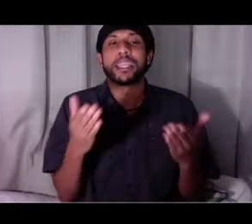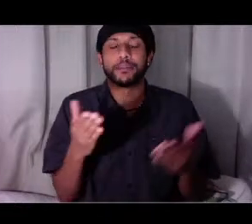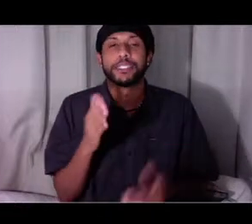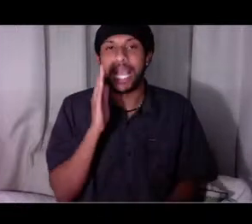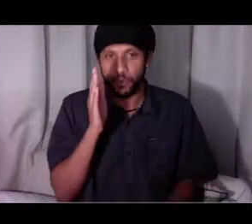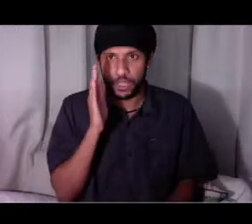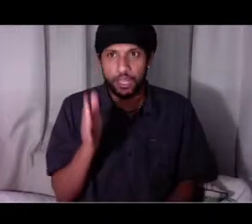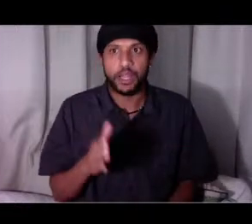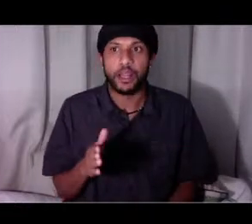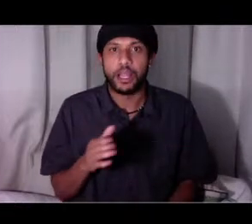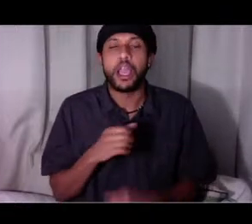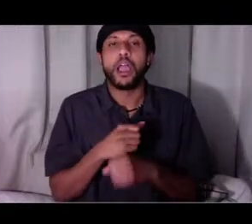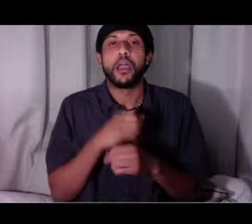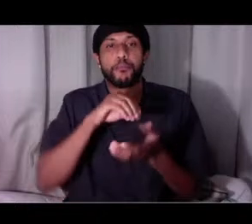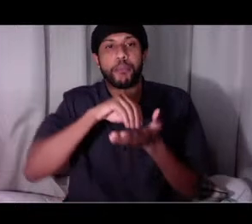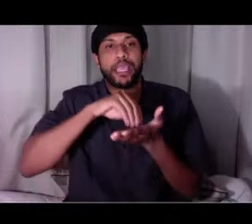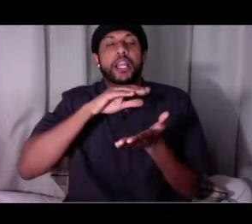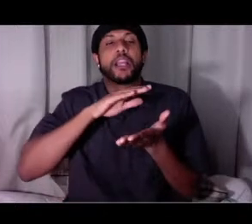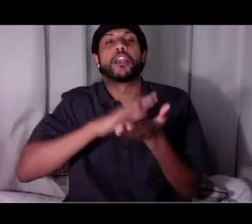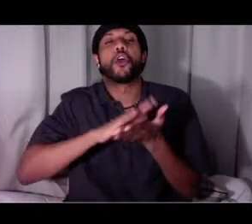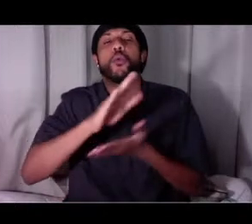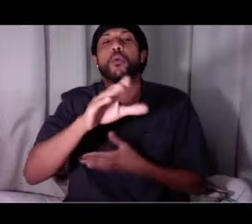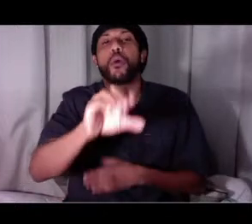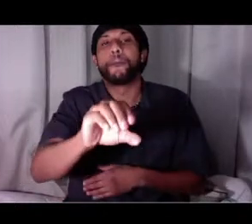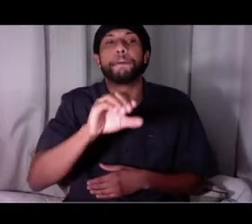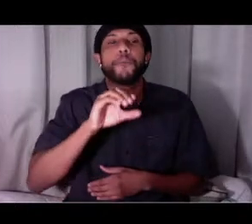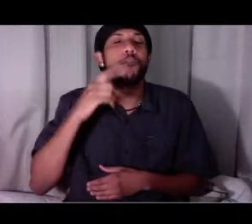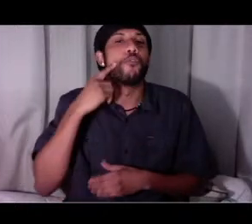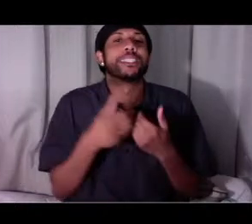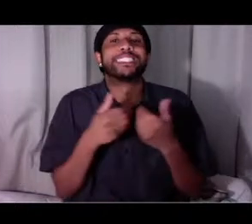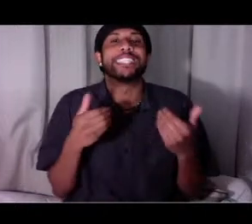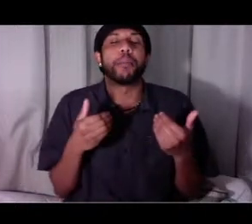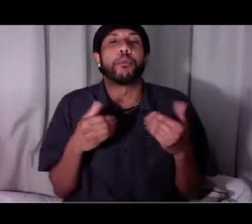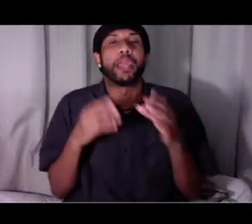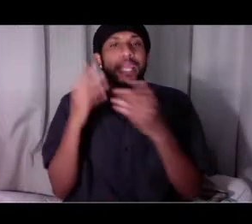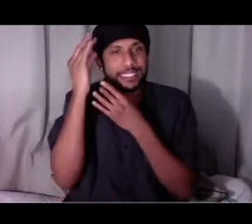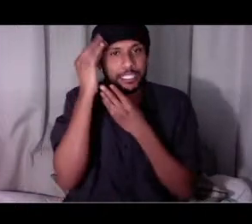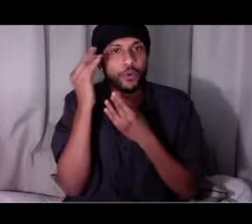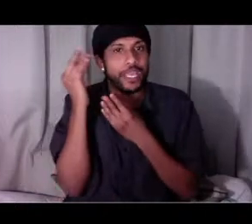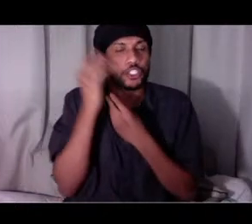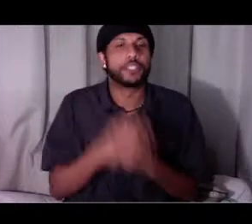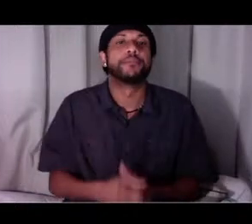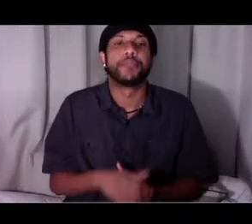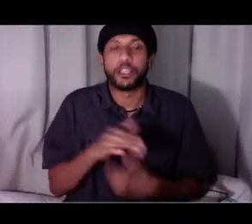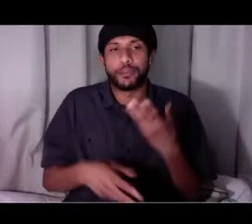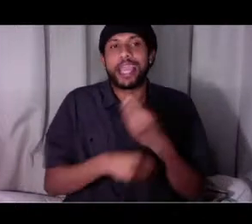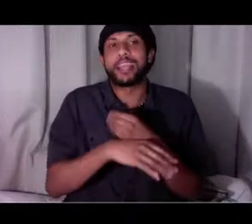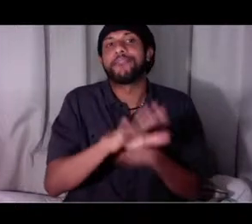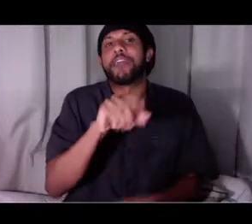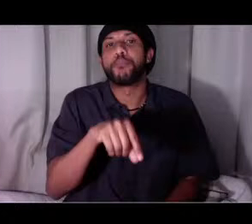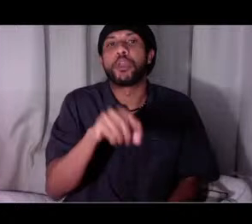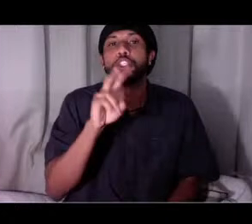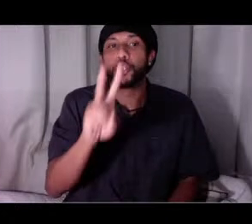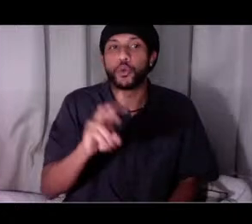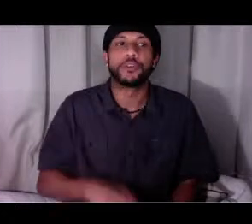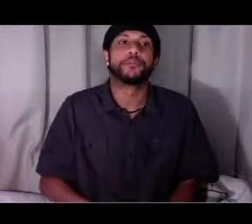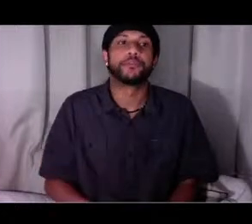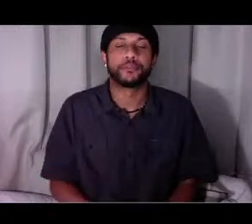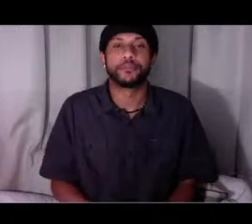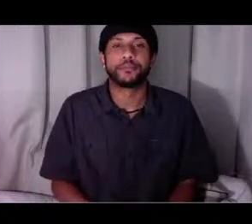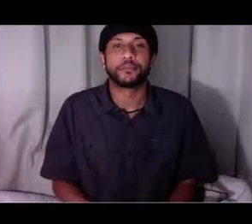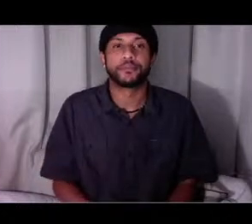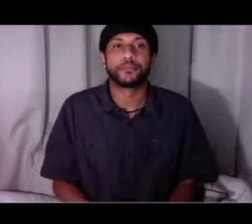and um make a note that we will pull and take up for separate considerations uh that will be item 5.2 and